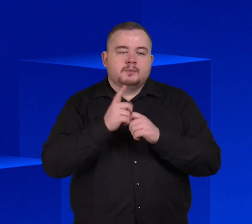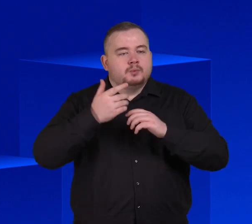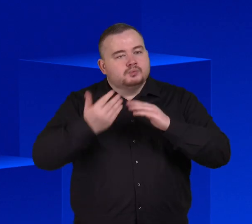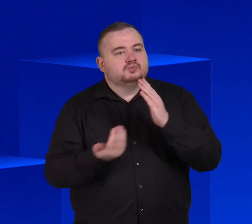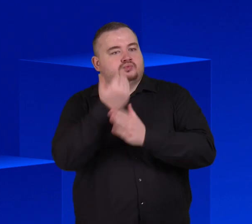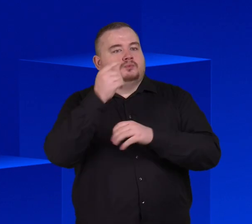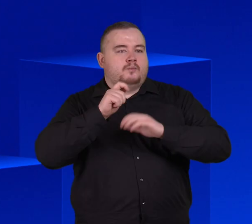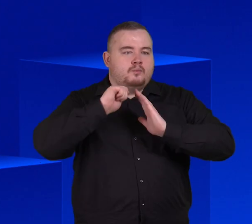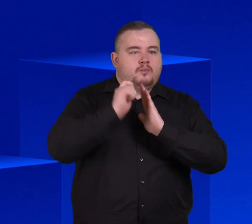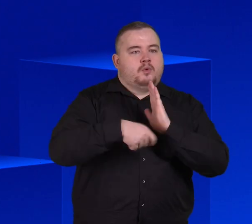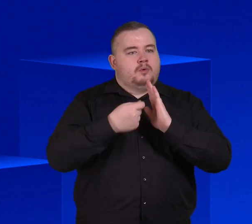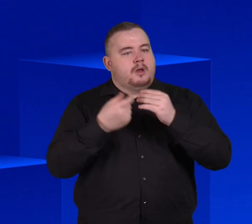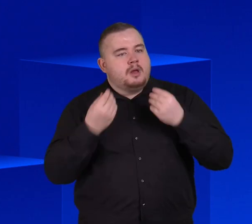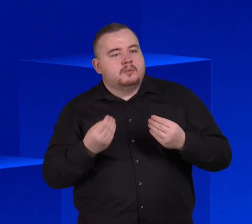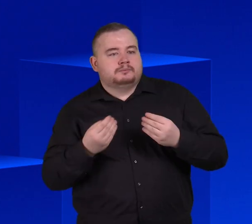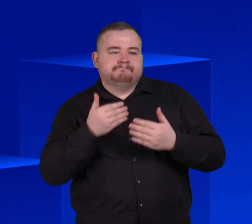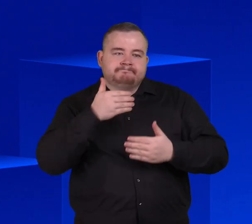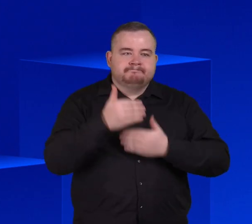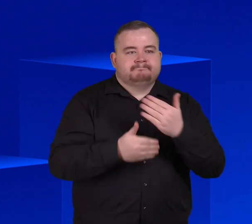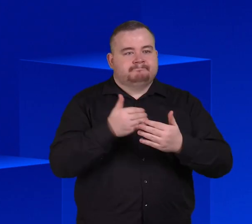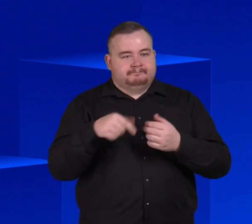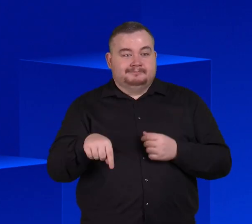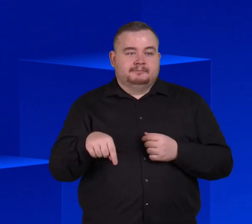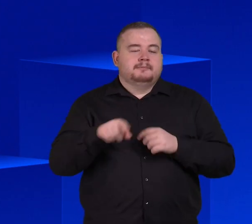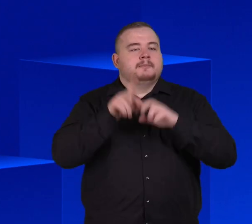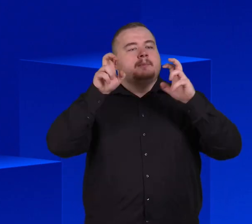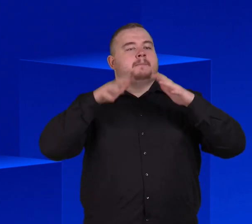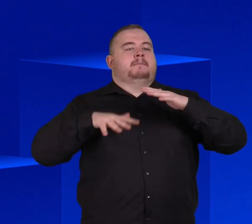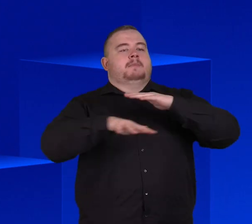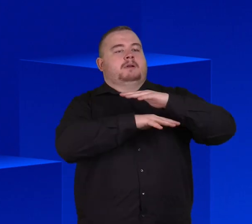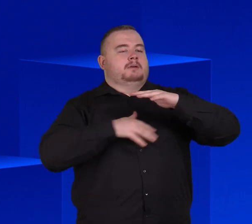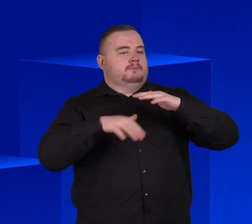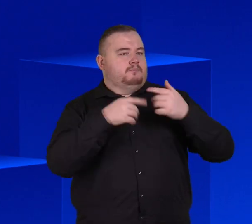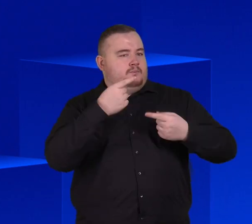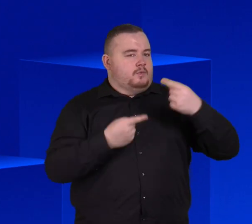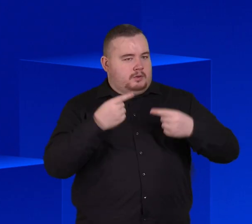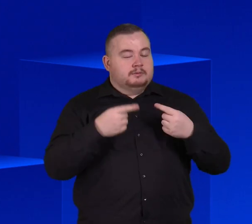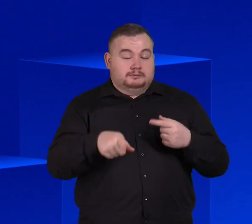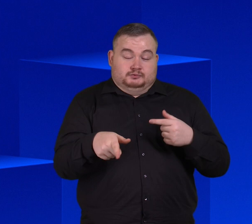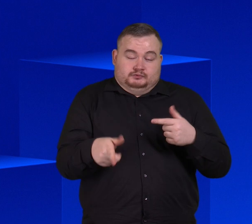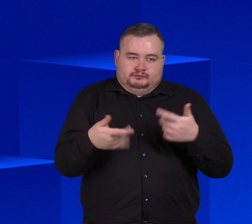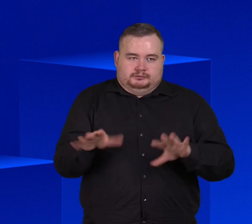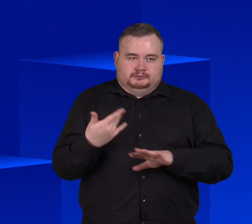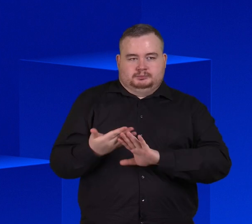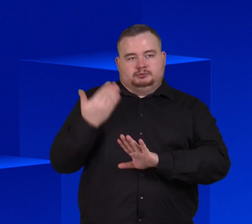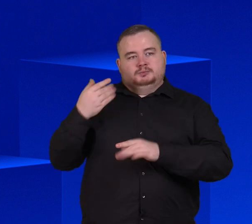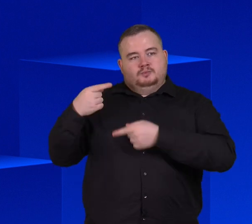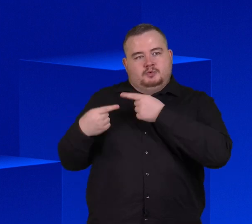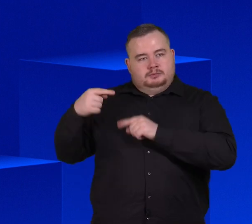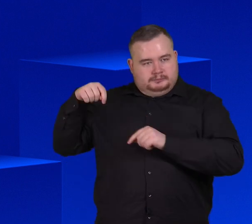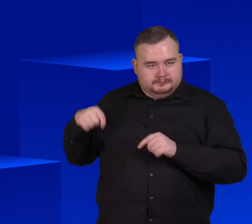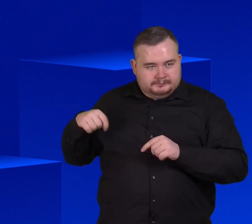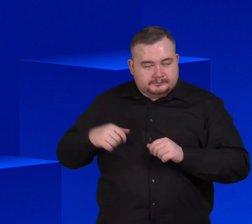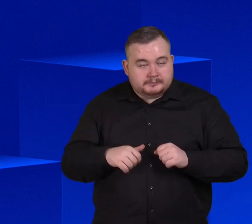working. But after that, as already mentioned, came more and more challenges ahead